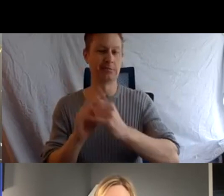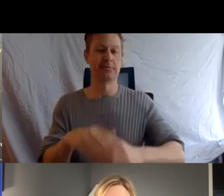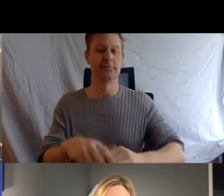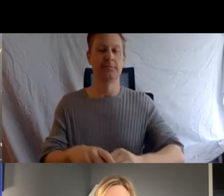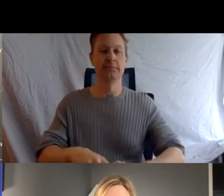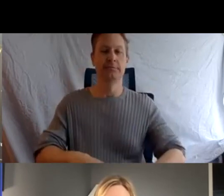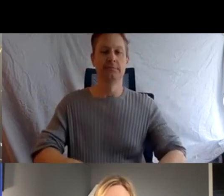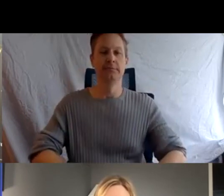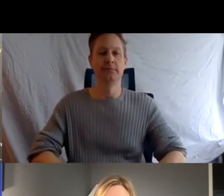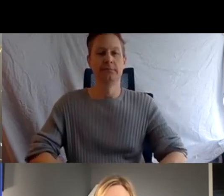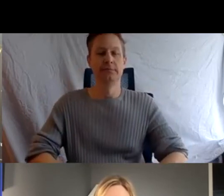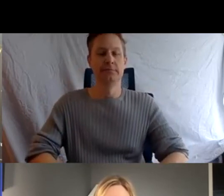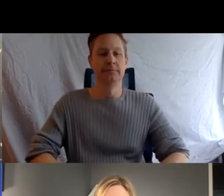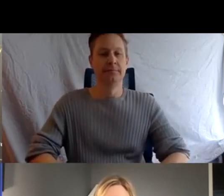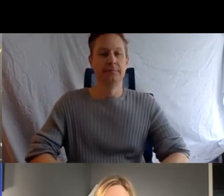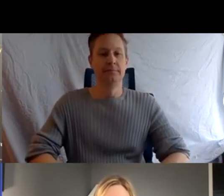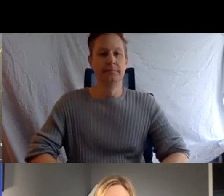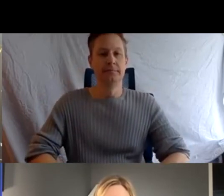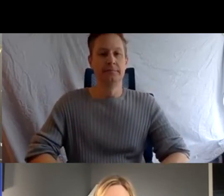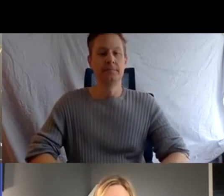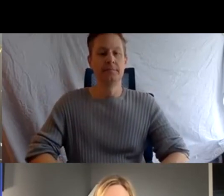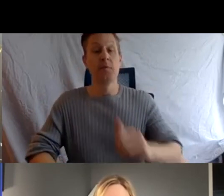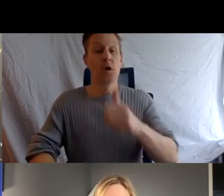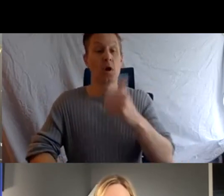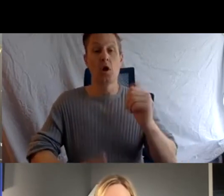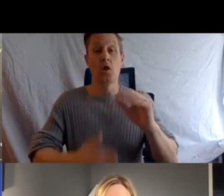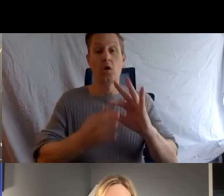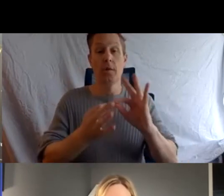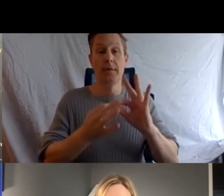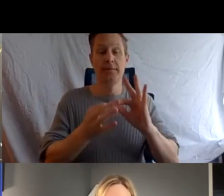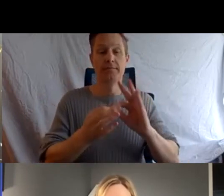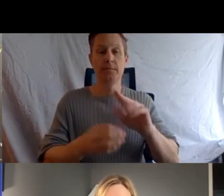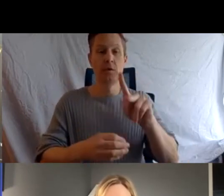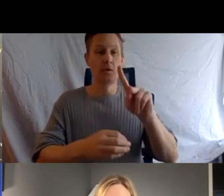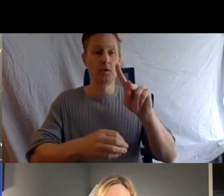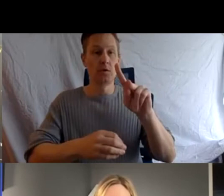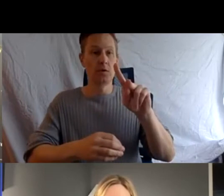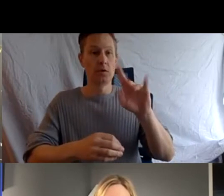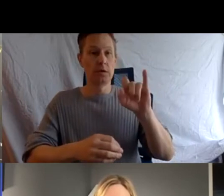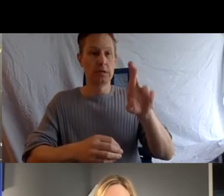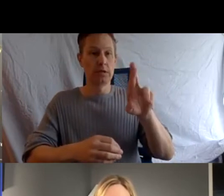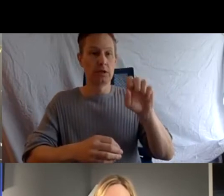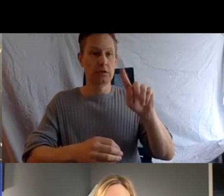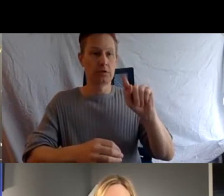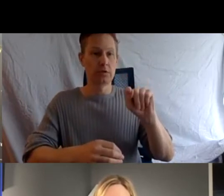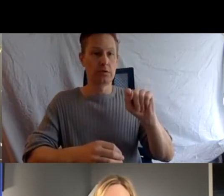We have another one come in. This is for Kristen. Any ways